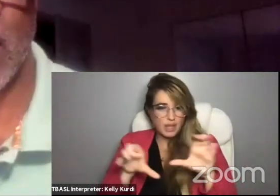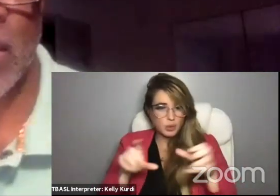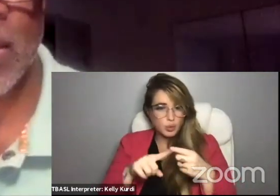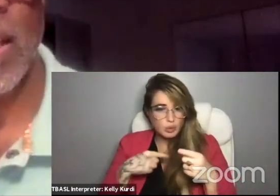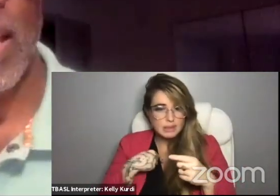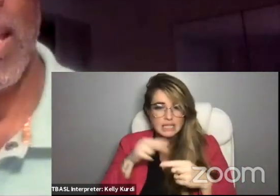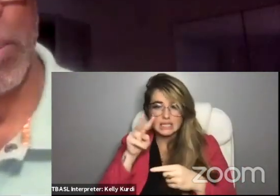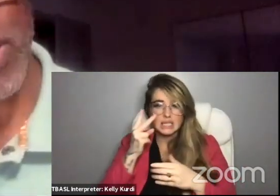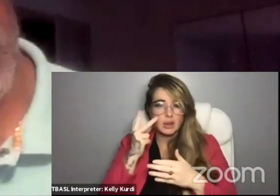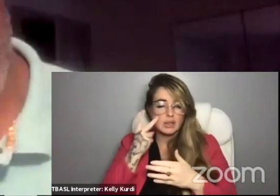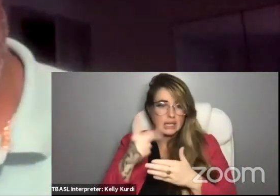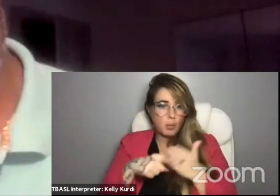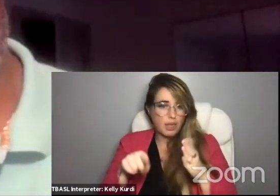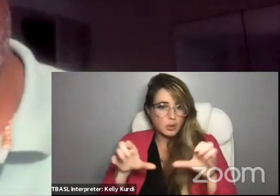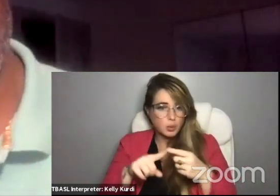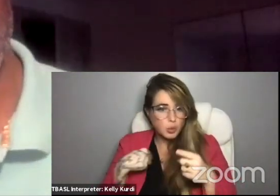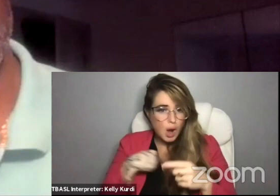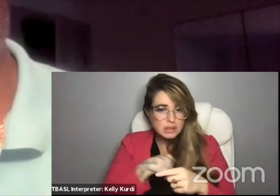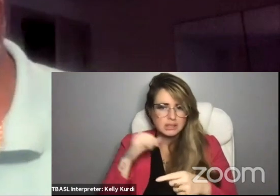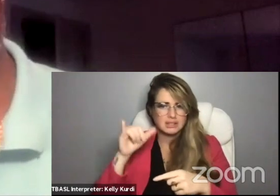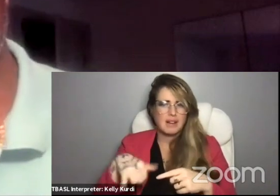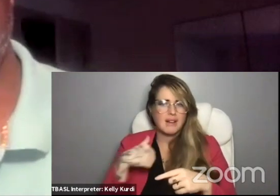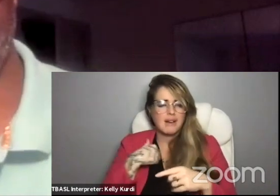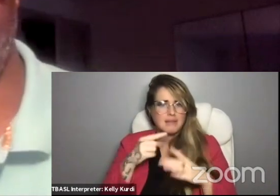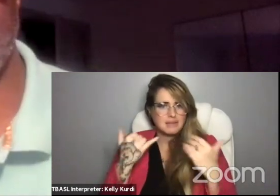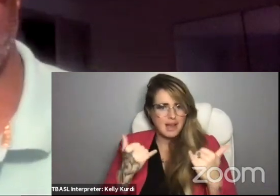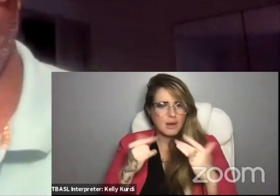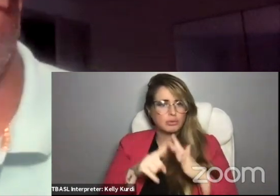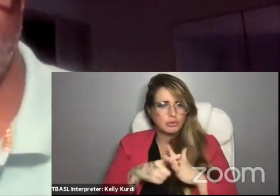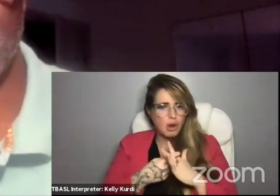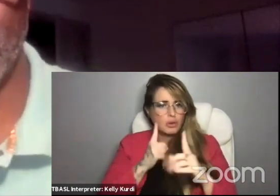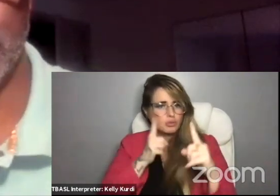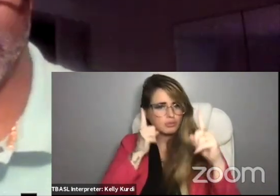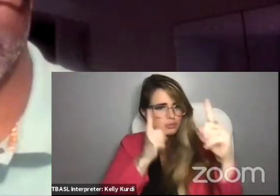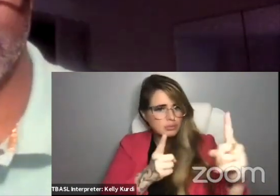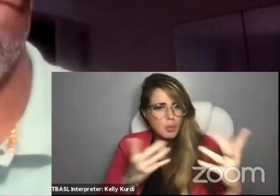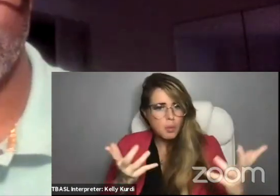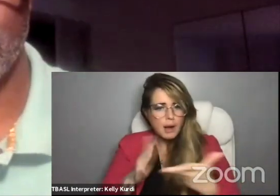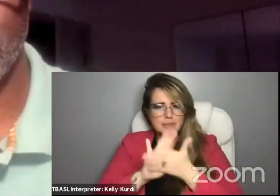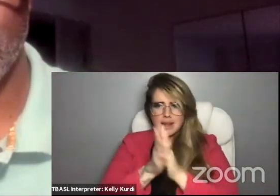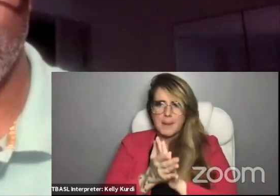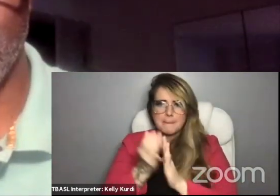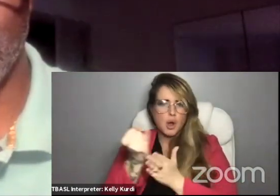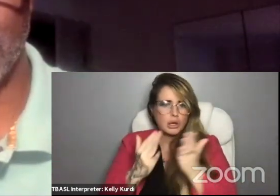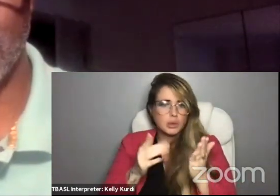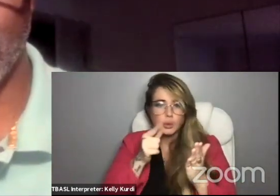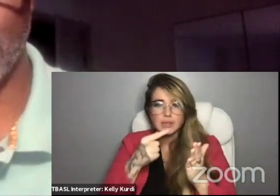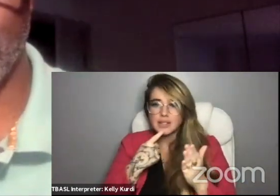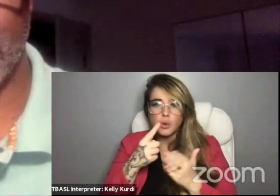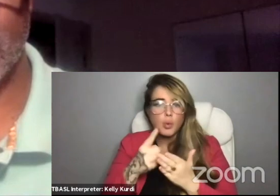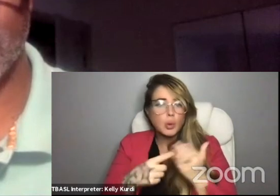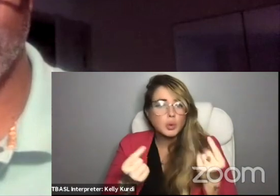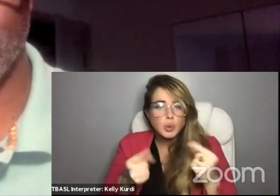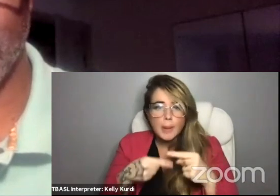done to us. And I'm shifting into striving to be the artist of what can we do about it. In a